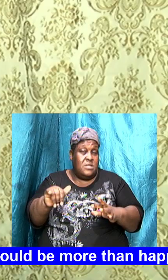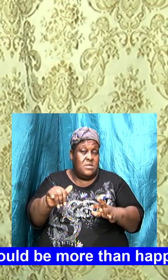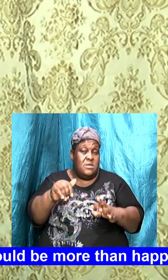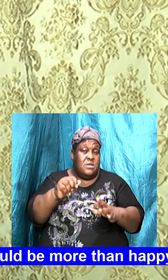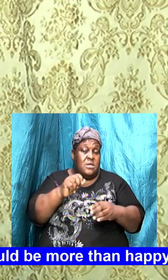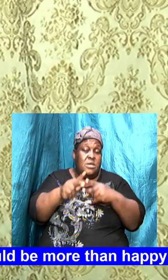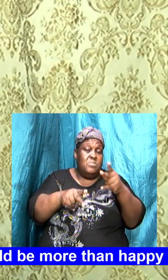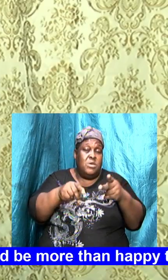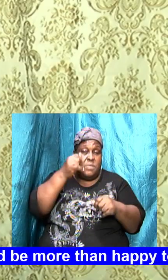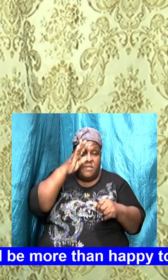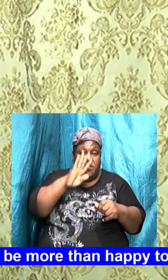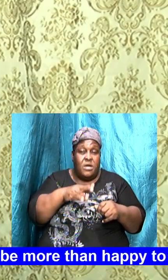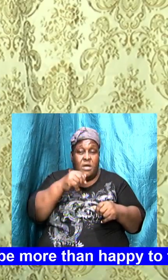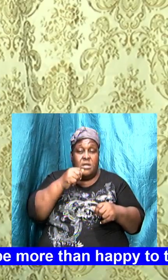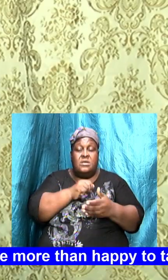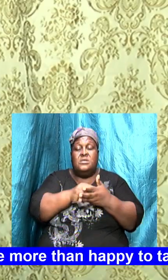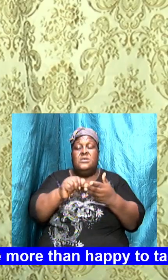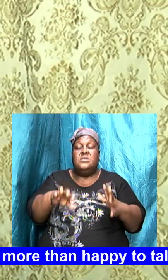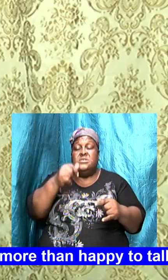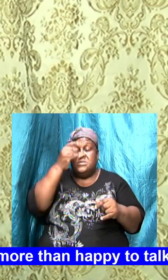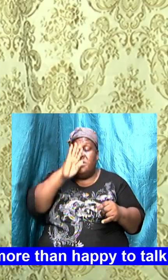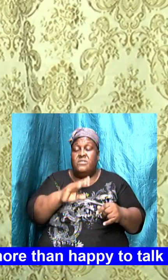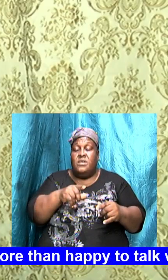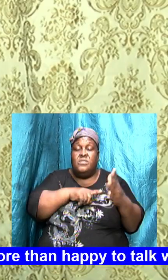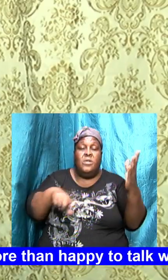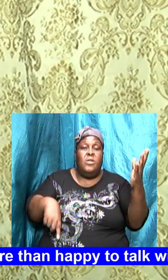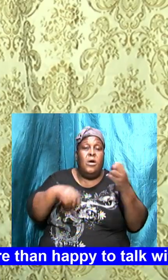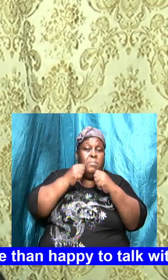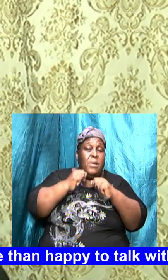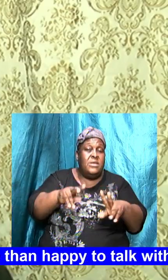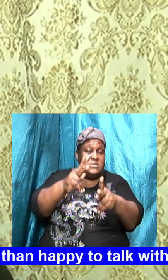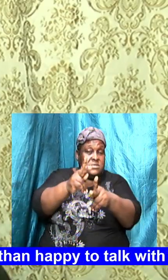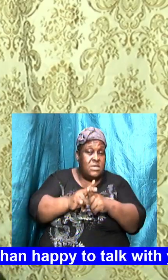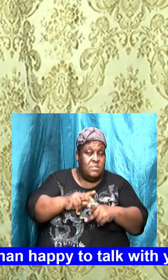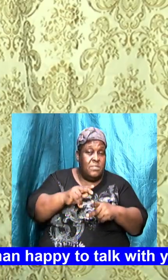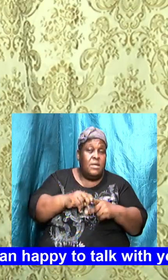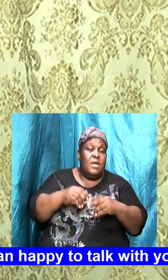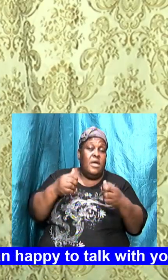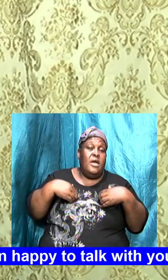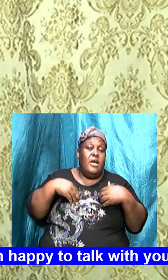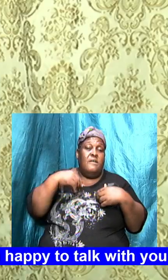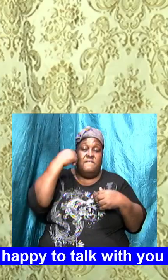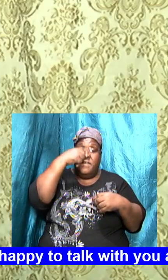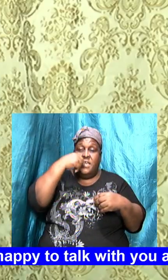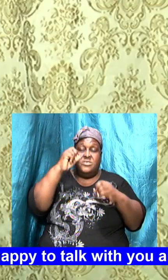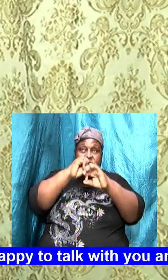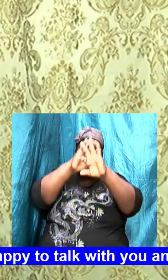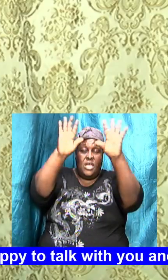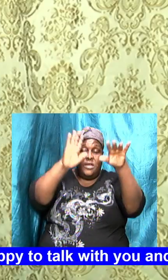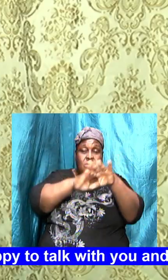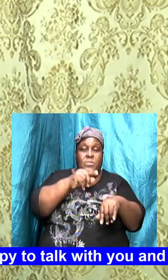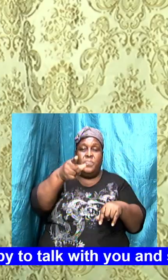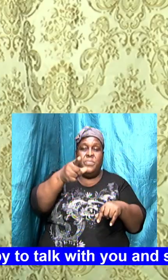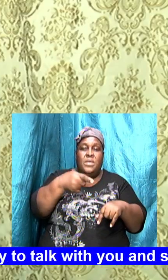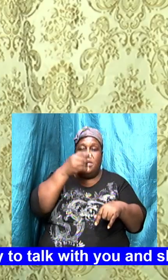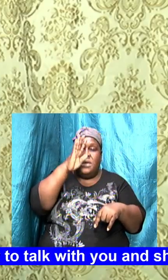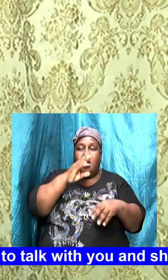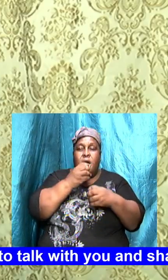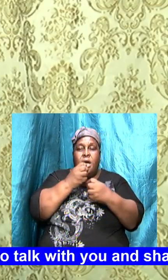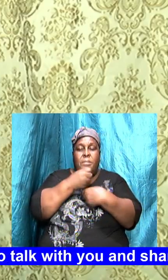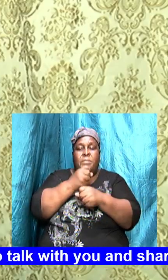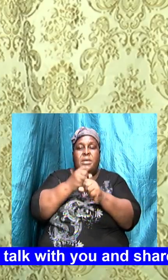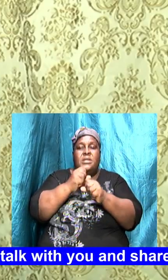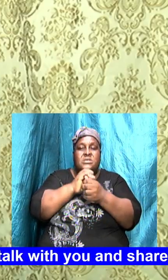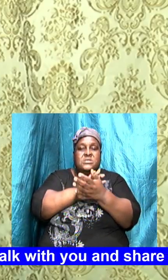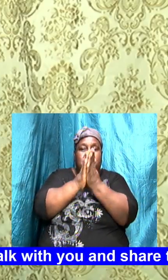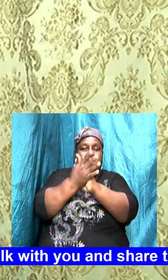of God, the Lord bless you and keep you and have his face shine upon you. God make his peace rest